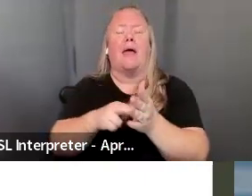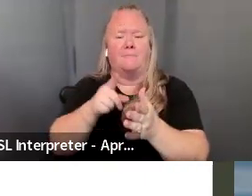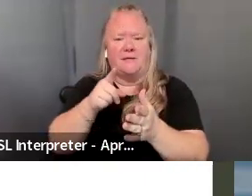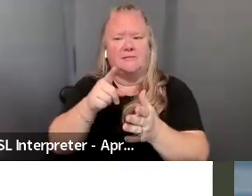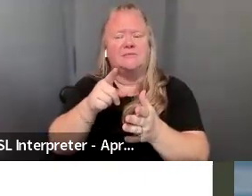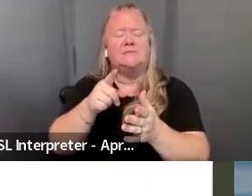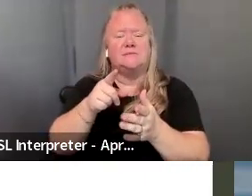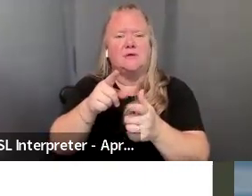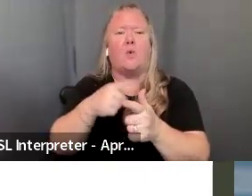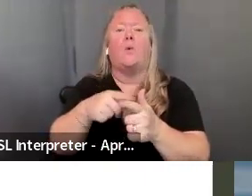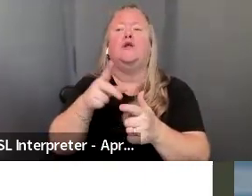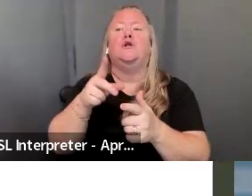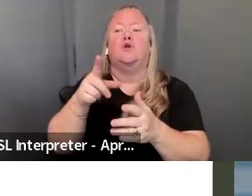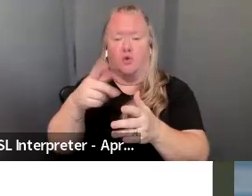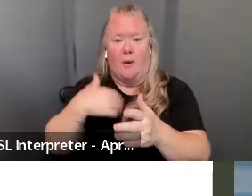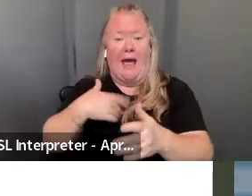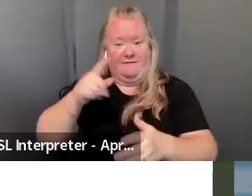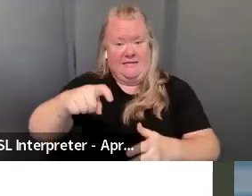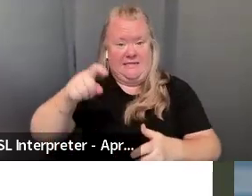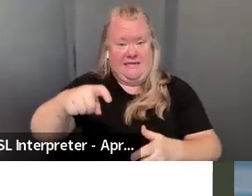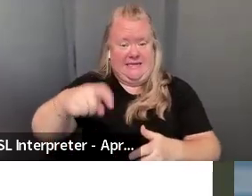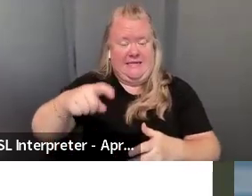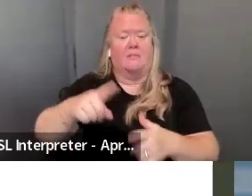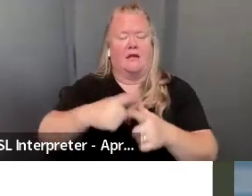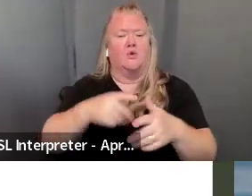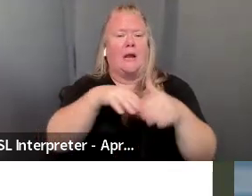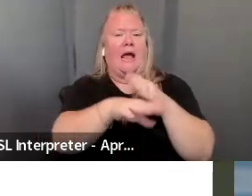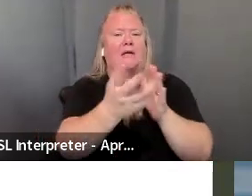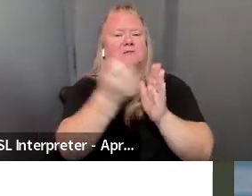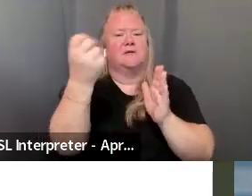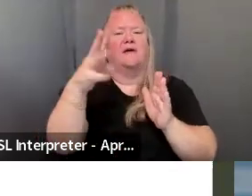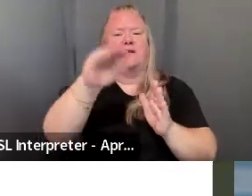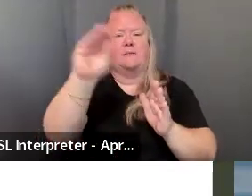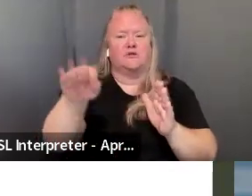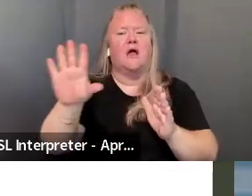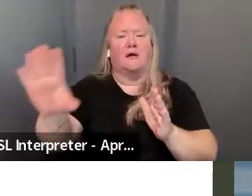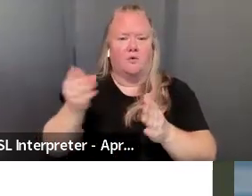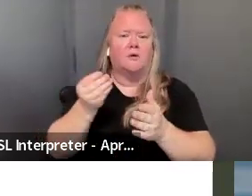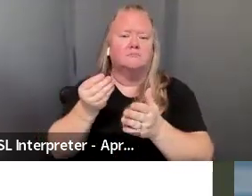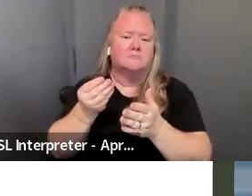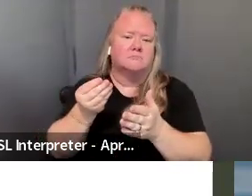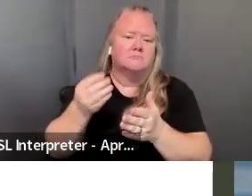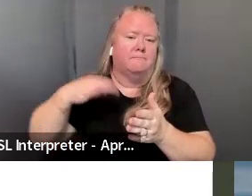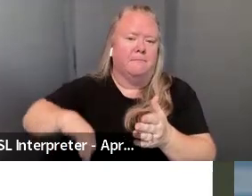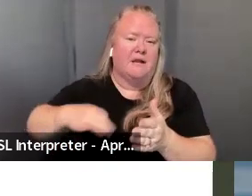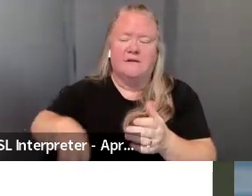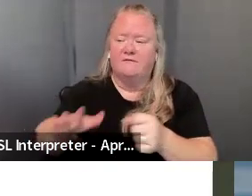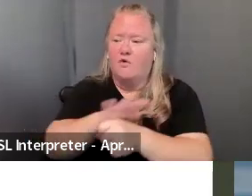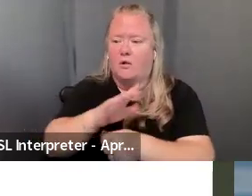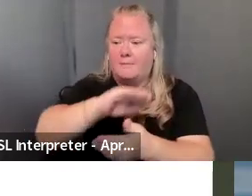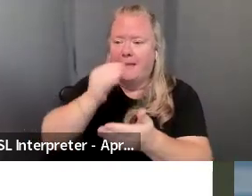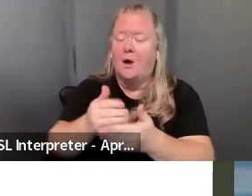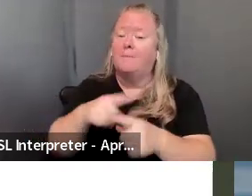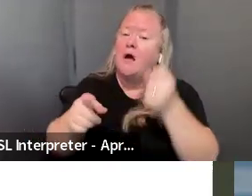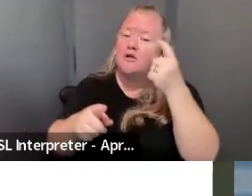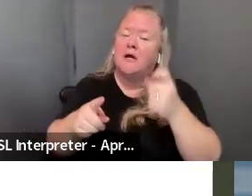and then when you did have a care need, you could access 50% of the full benefit amount. But